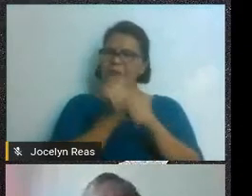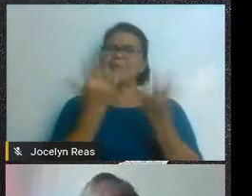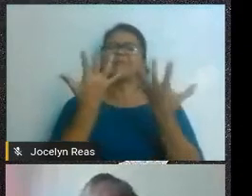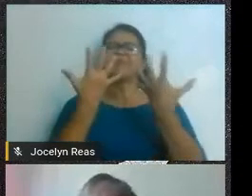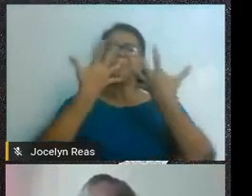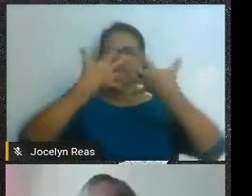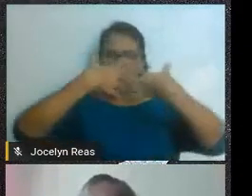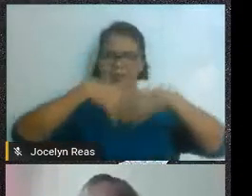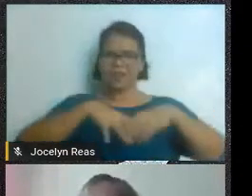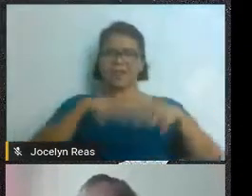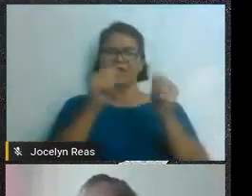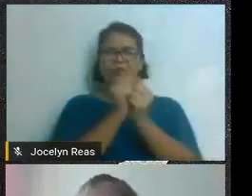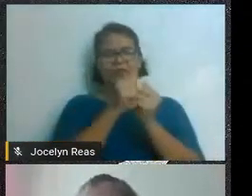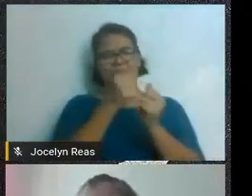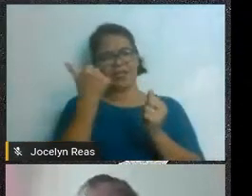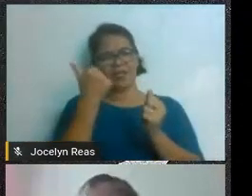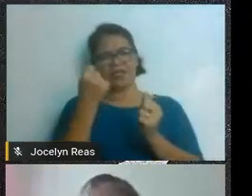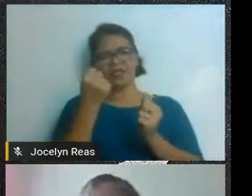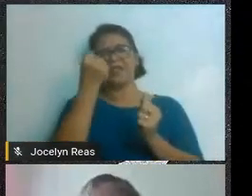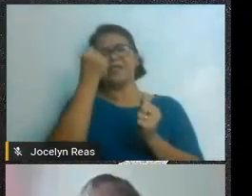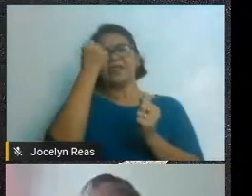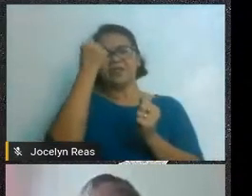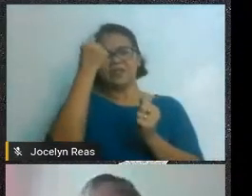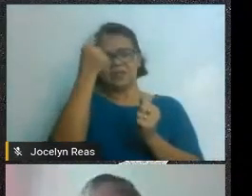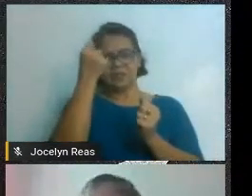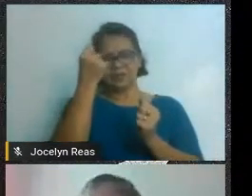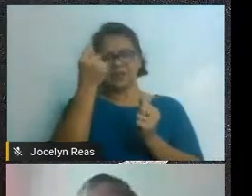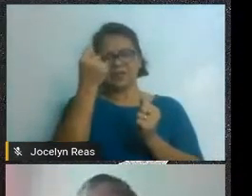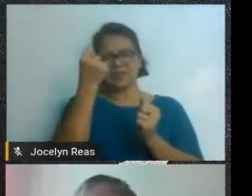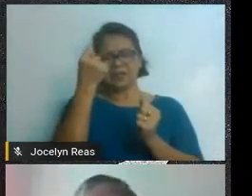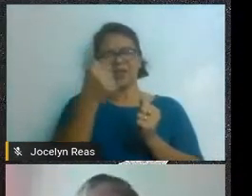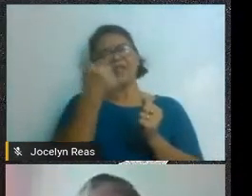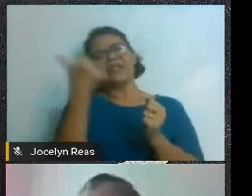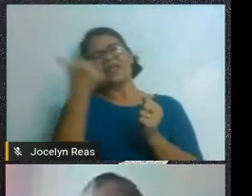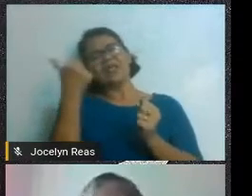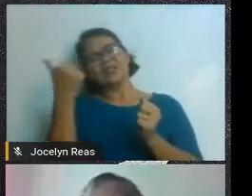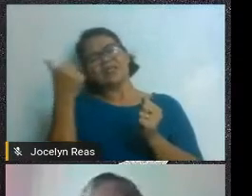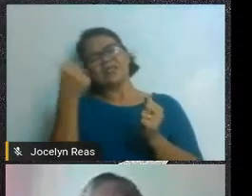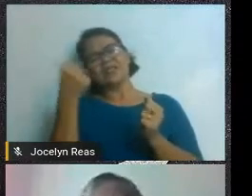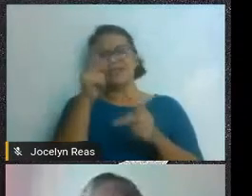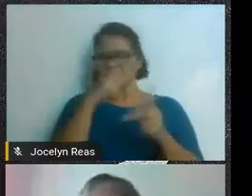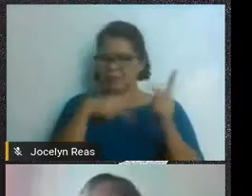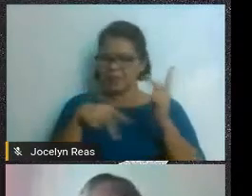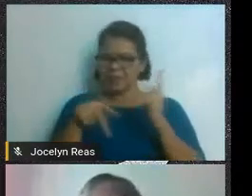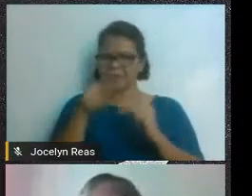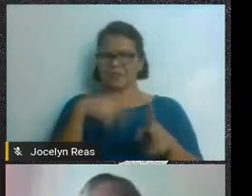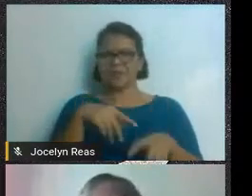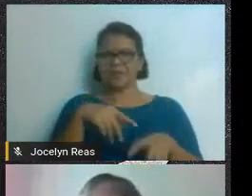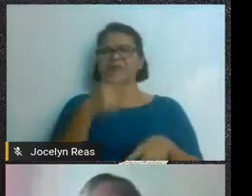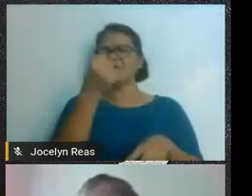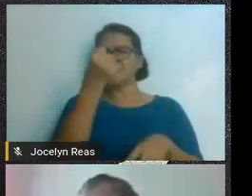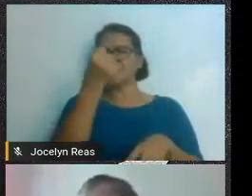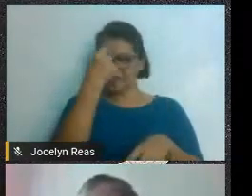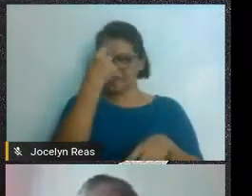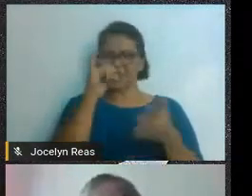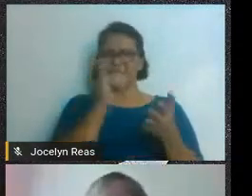na hindi lahat ng tao katulad mong magaling or mabilis mag-isip. Naiintindihan mo na ang lahat ng tao